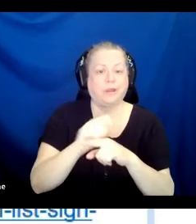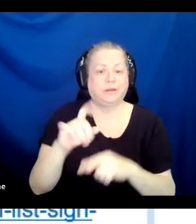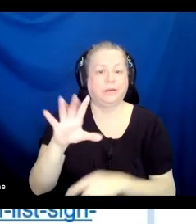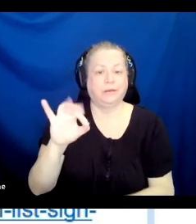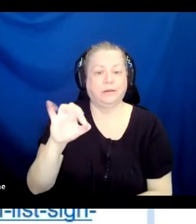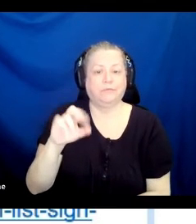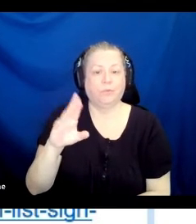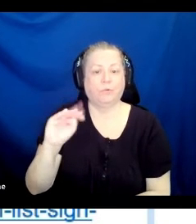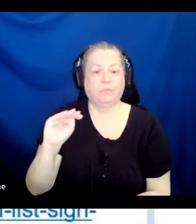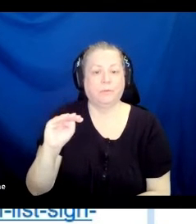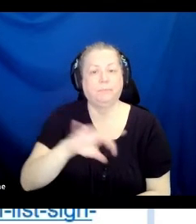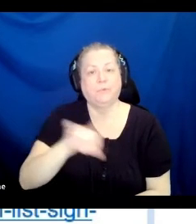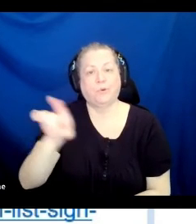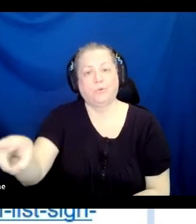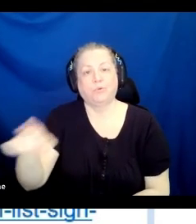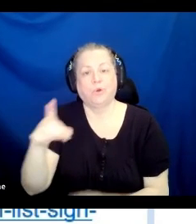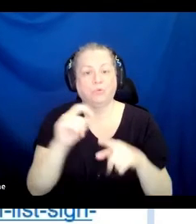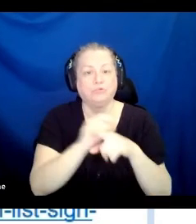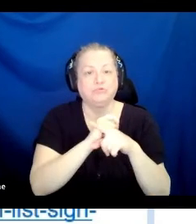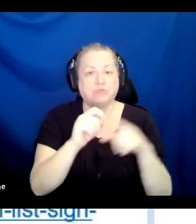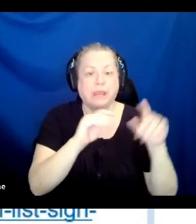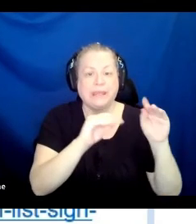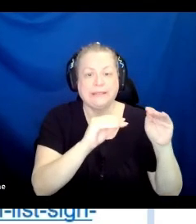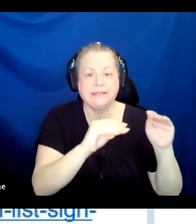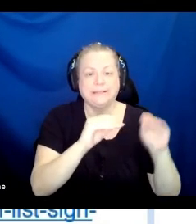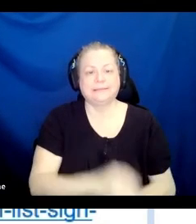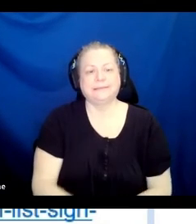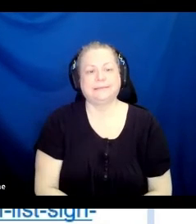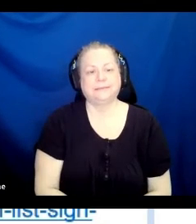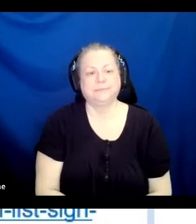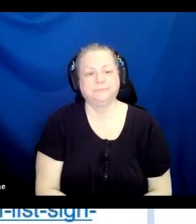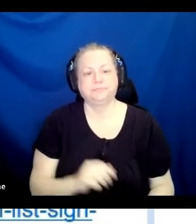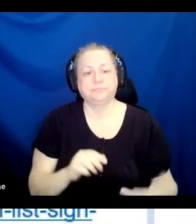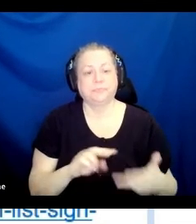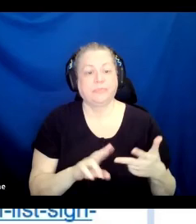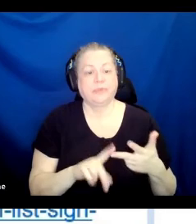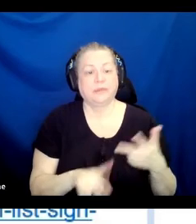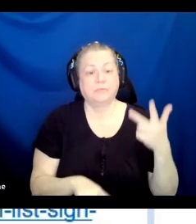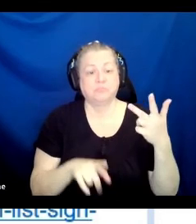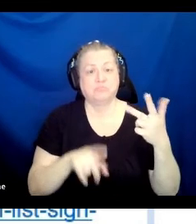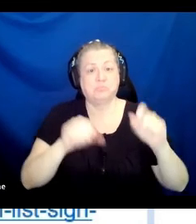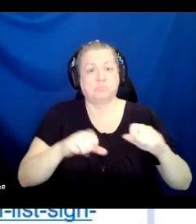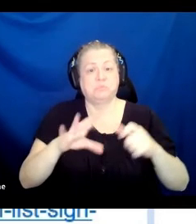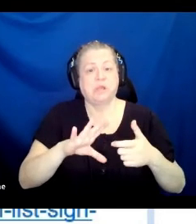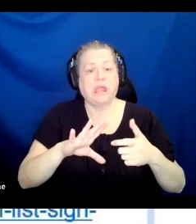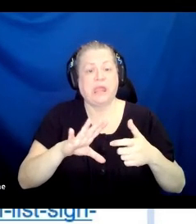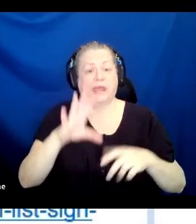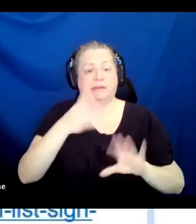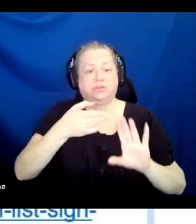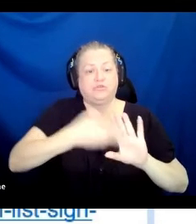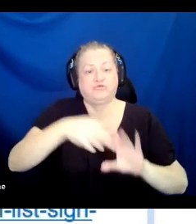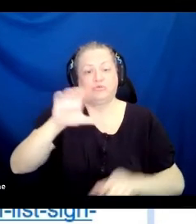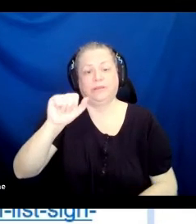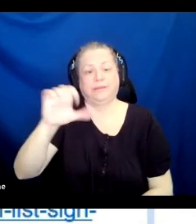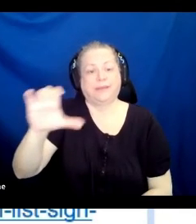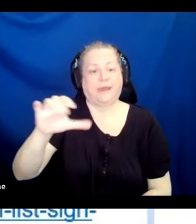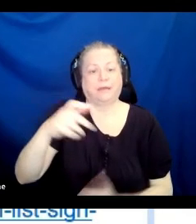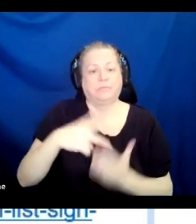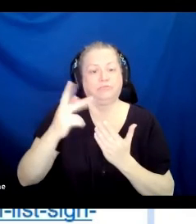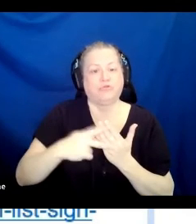attend trainings. And again, the links are here. Or you could become part of the CAC